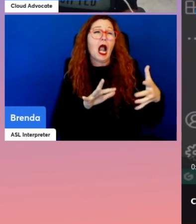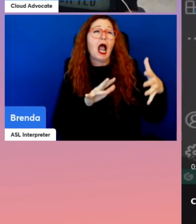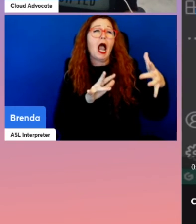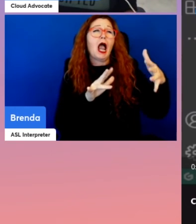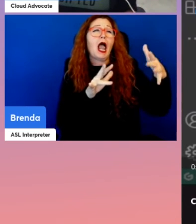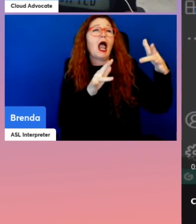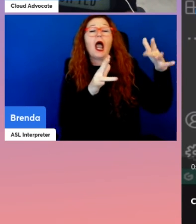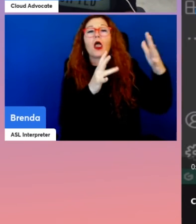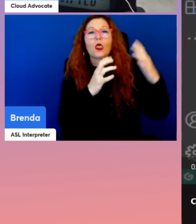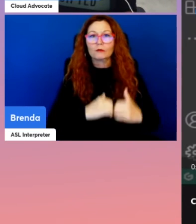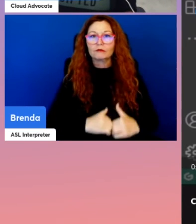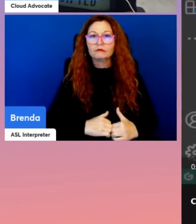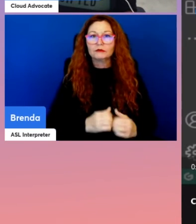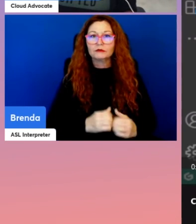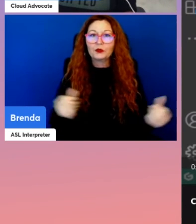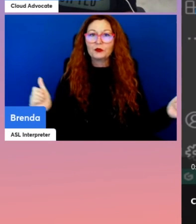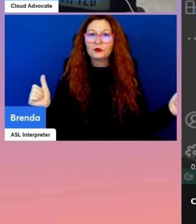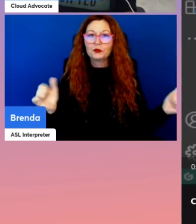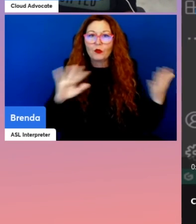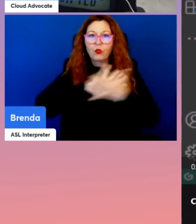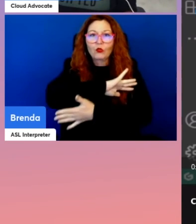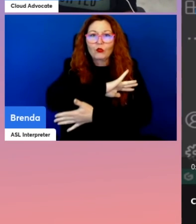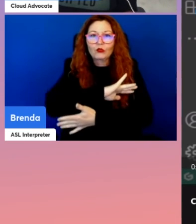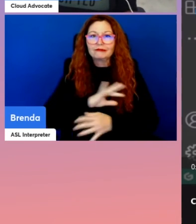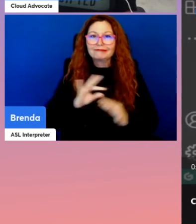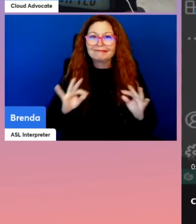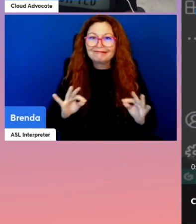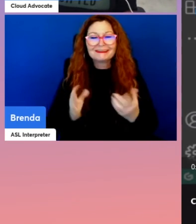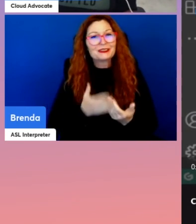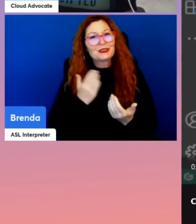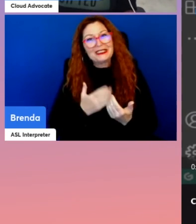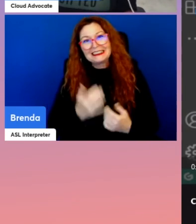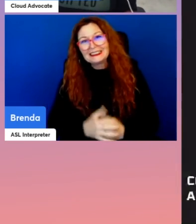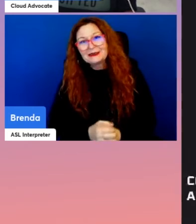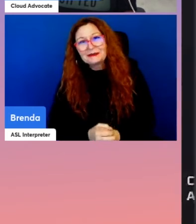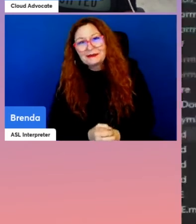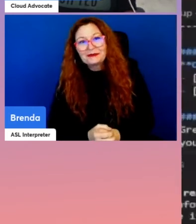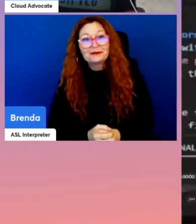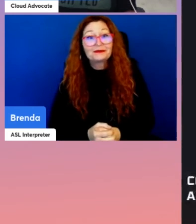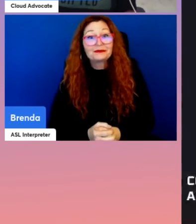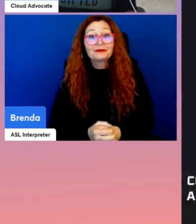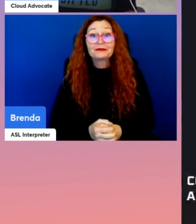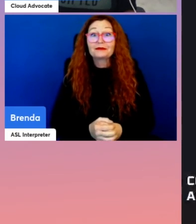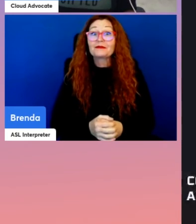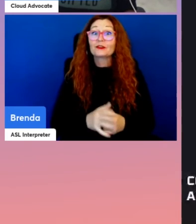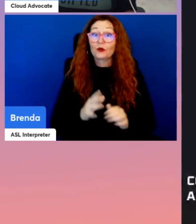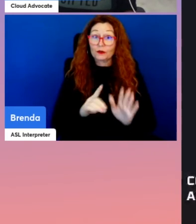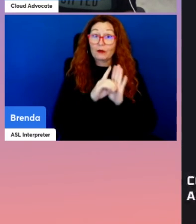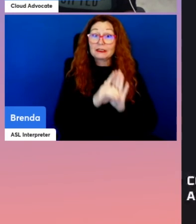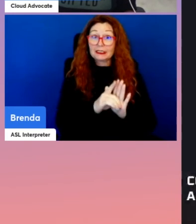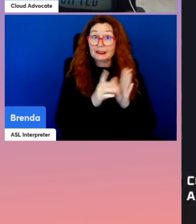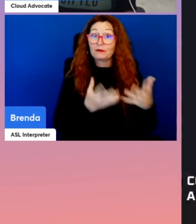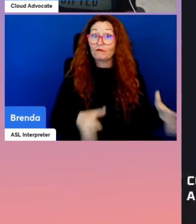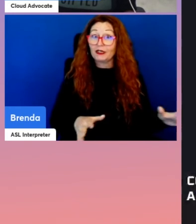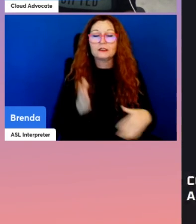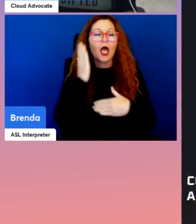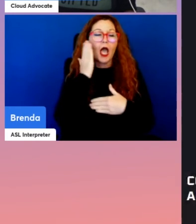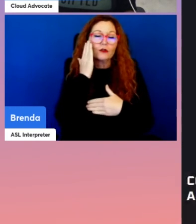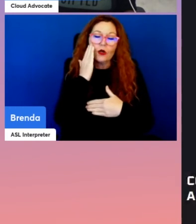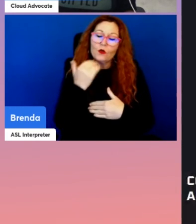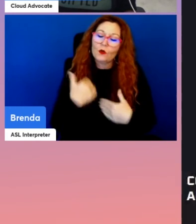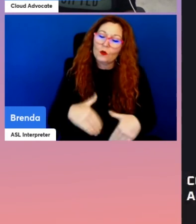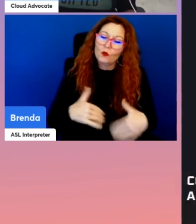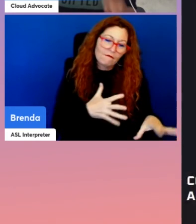studying. So that's why I love it so much, and it makes it so easy. So that is the demo. I know that was super quick,